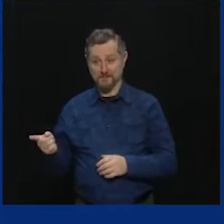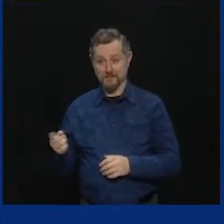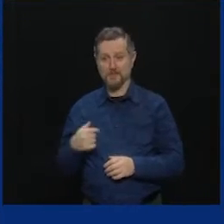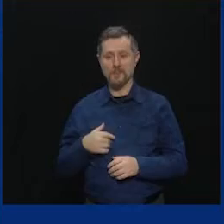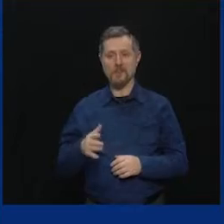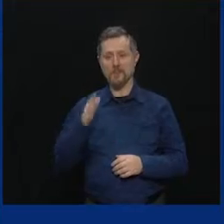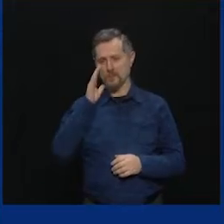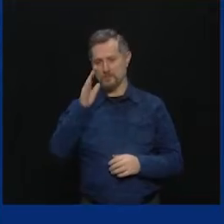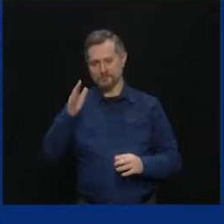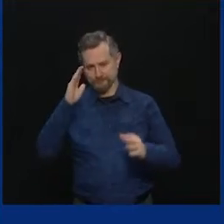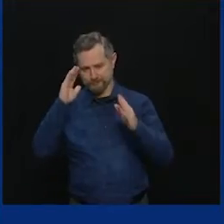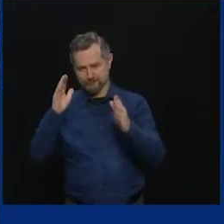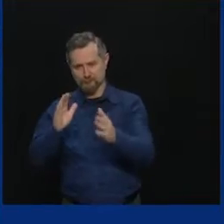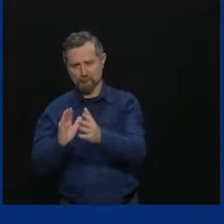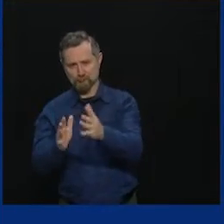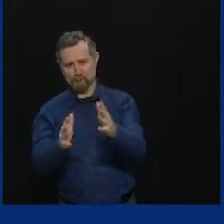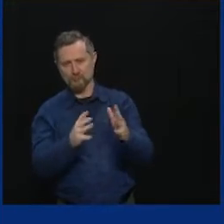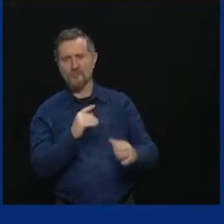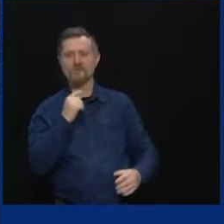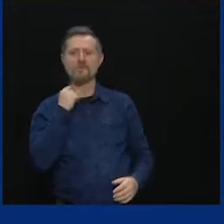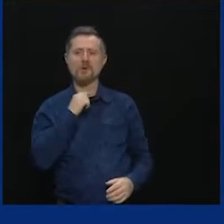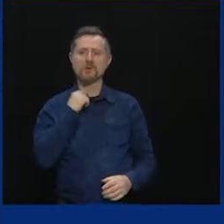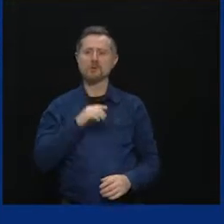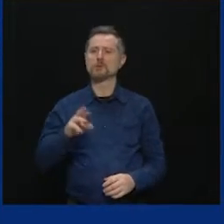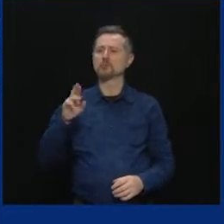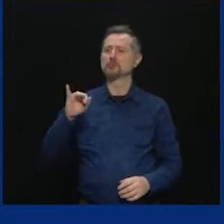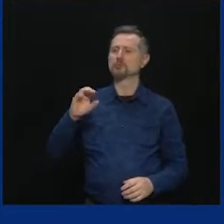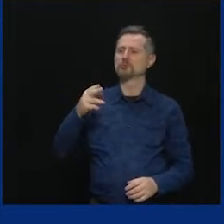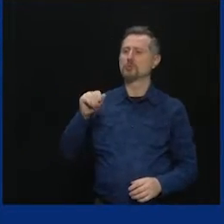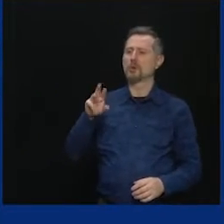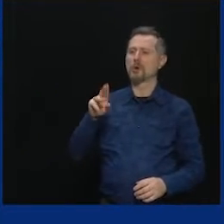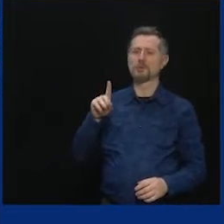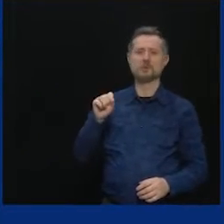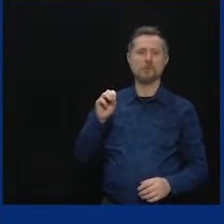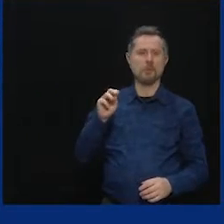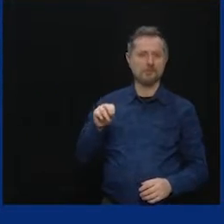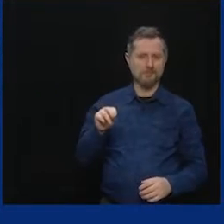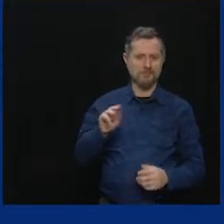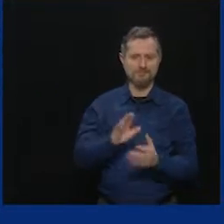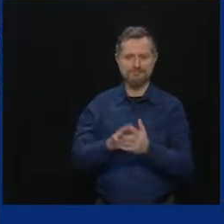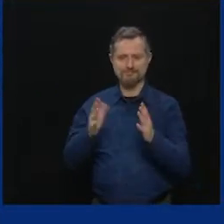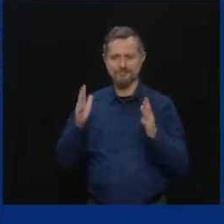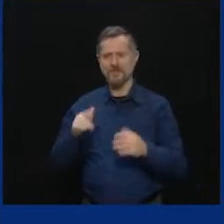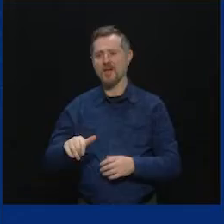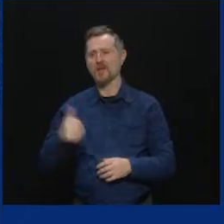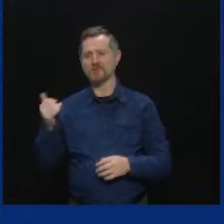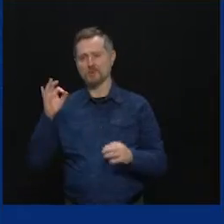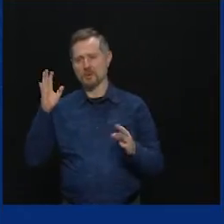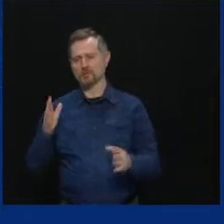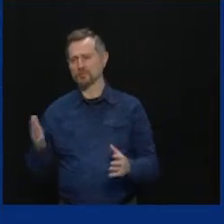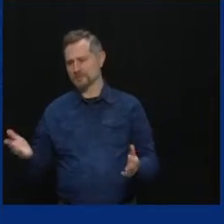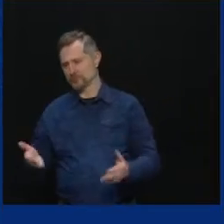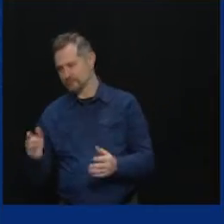to Reverend Richardson as well, in addition to the other clergy here.